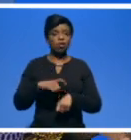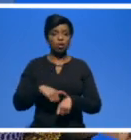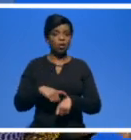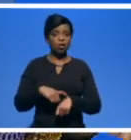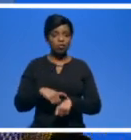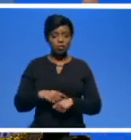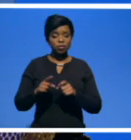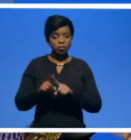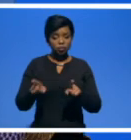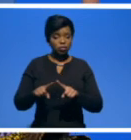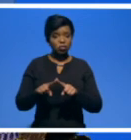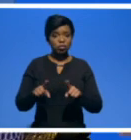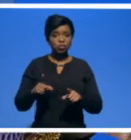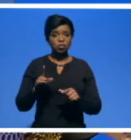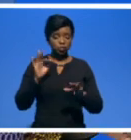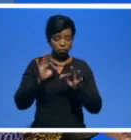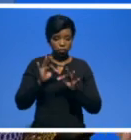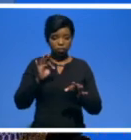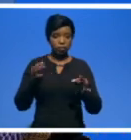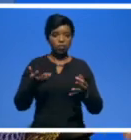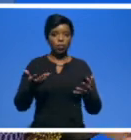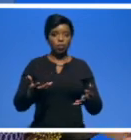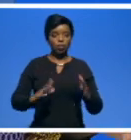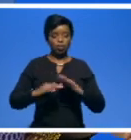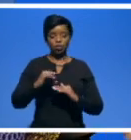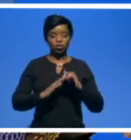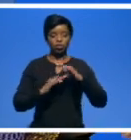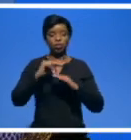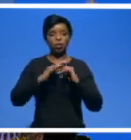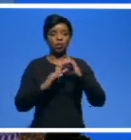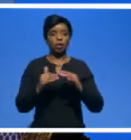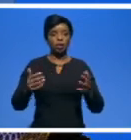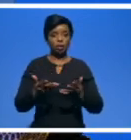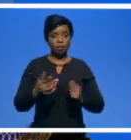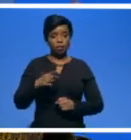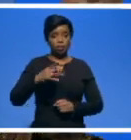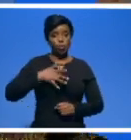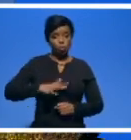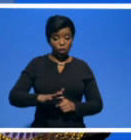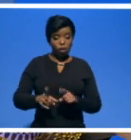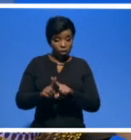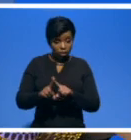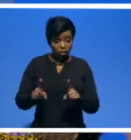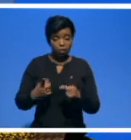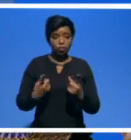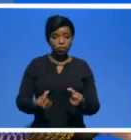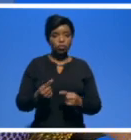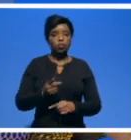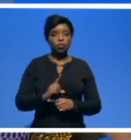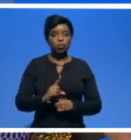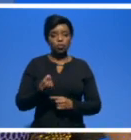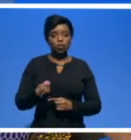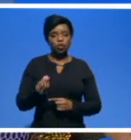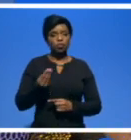rolo mesebetsing in particular in construction. So if o tlo batla hore ba be le tshelete e itseng o tlo batla